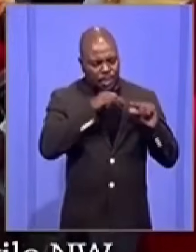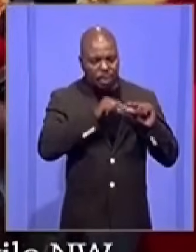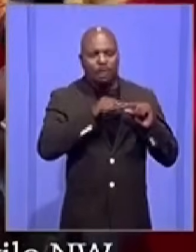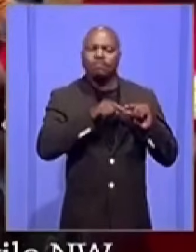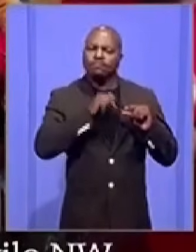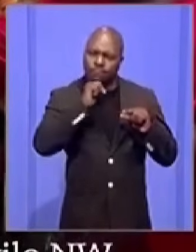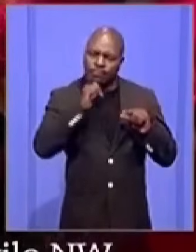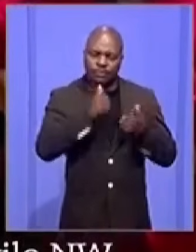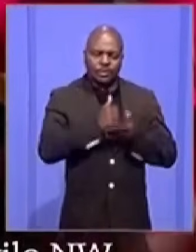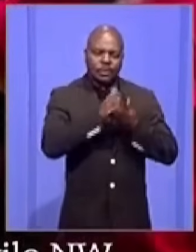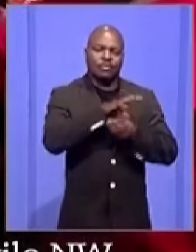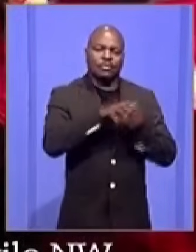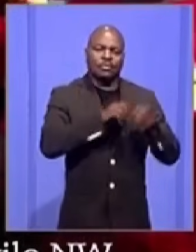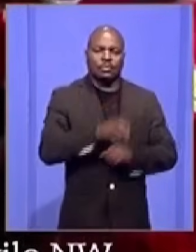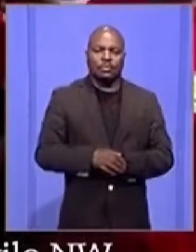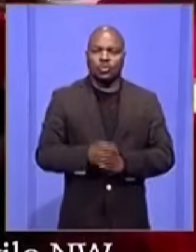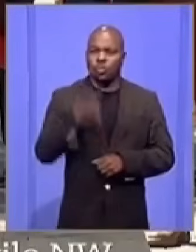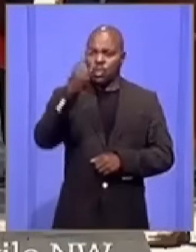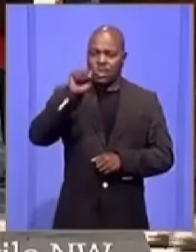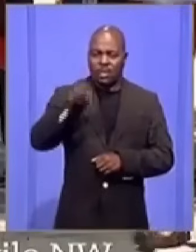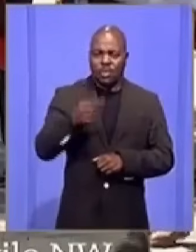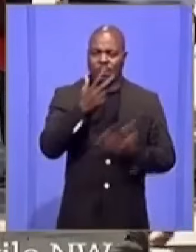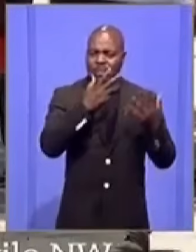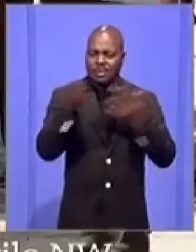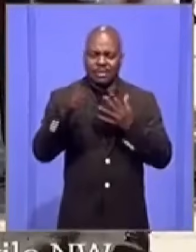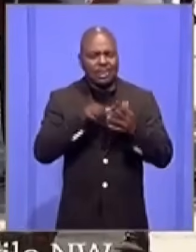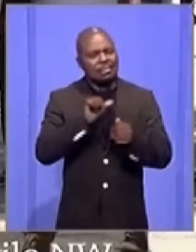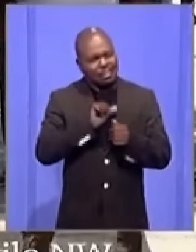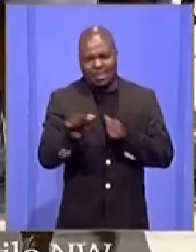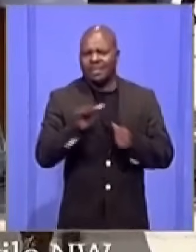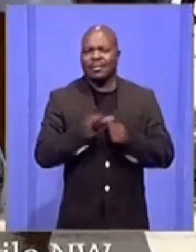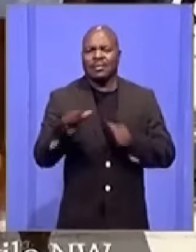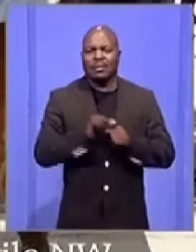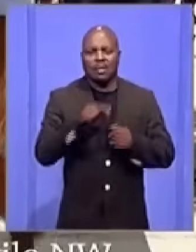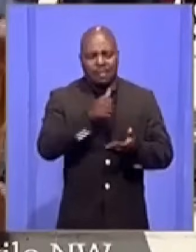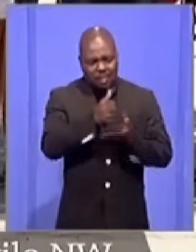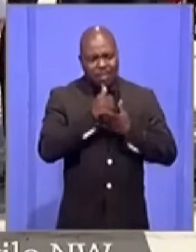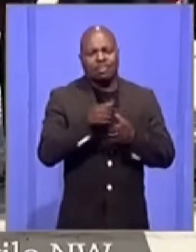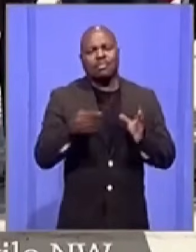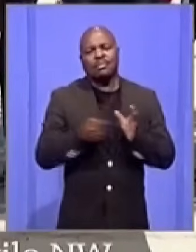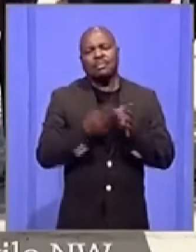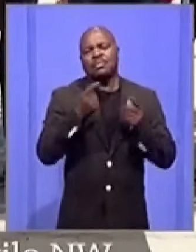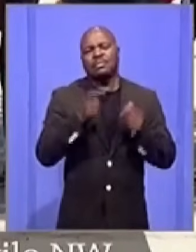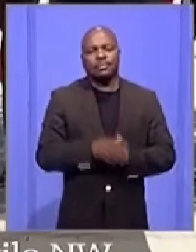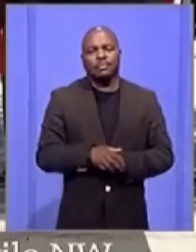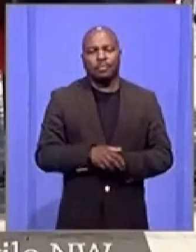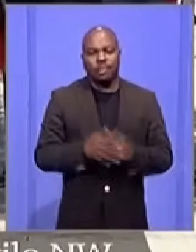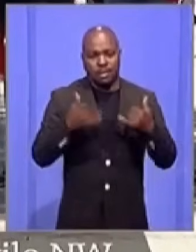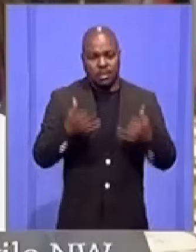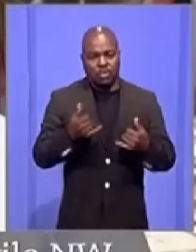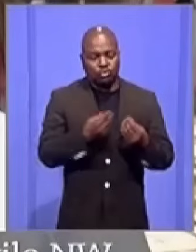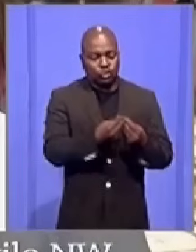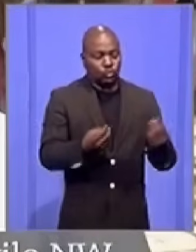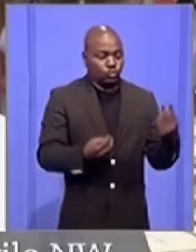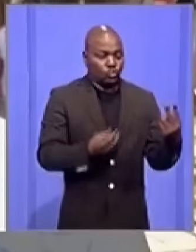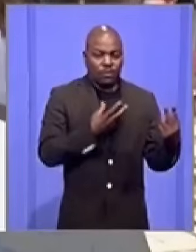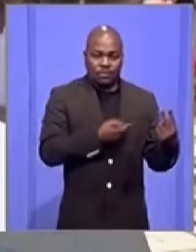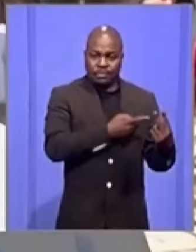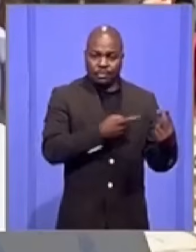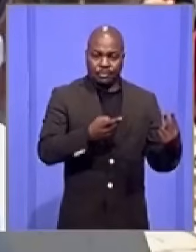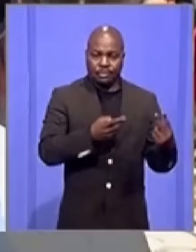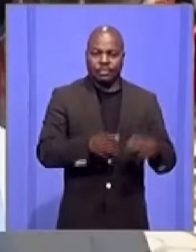a bona 1.8 ga go tshwane ba a tshwane le setla ya re thusa bo re thusang teng so gona lo ke na le bana ba bedi nna ba leng bana ke